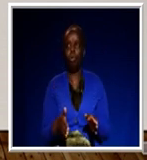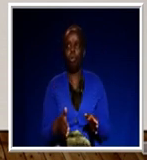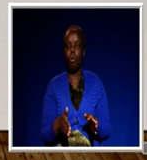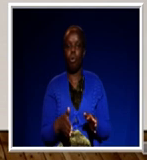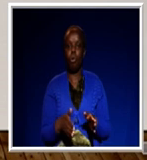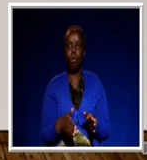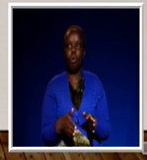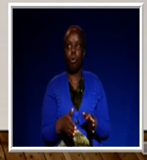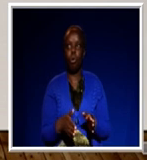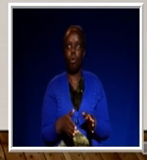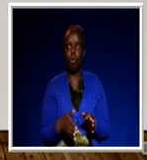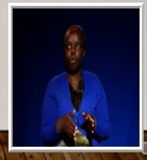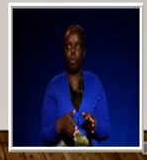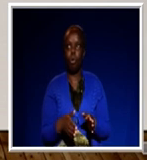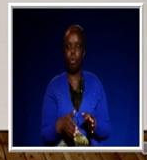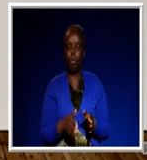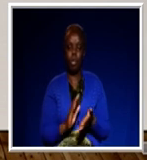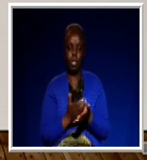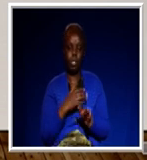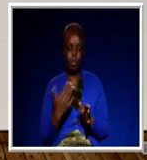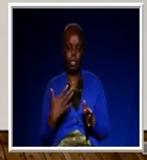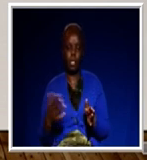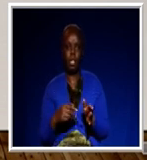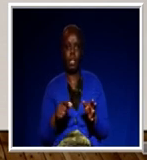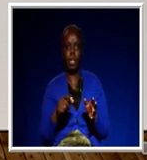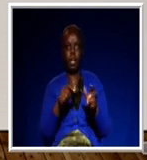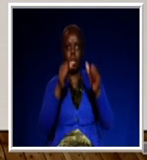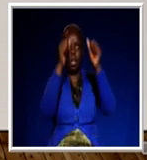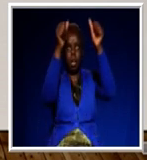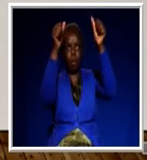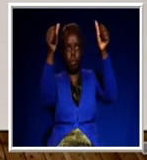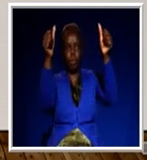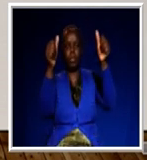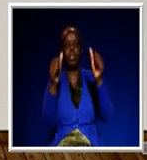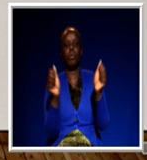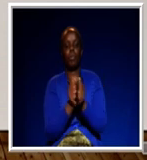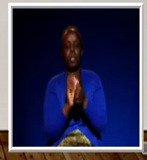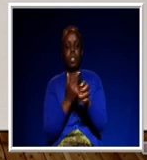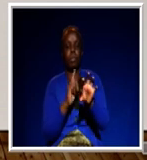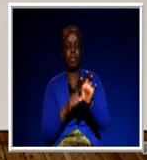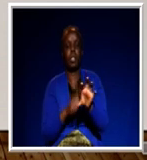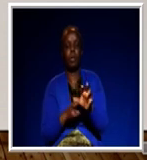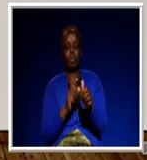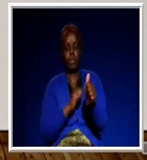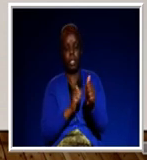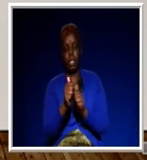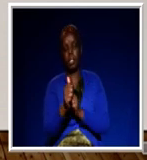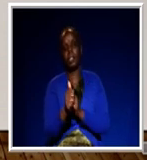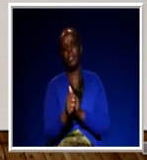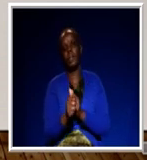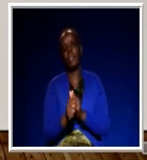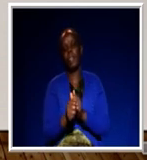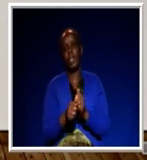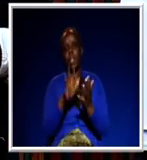or a runaway, something like a board with some distance in itself. Then you need a